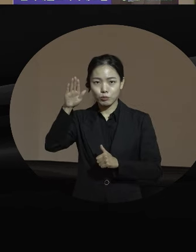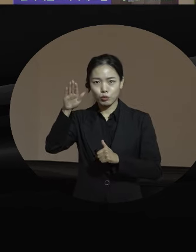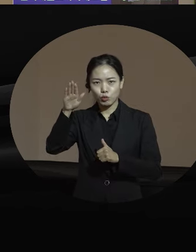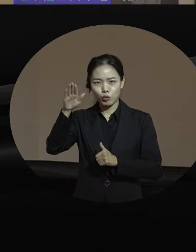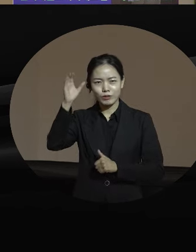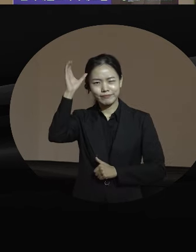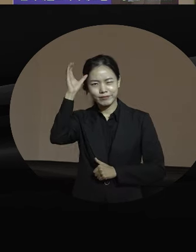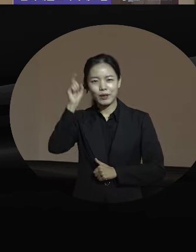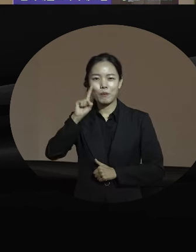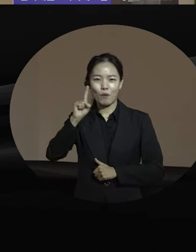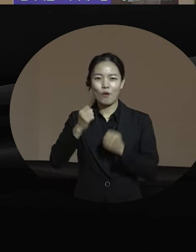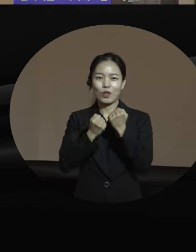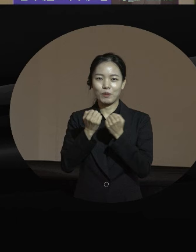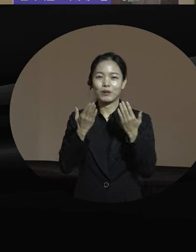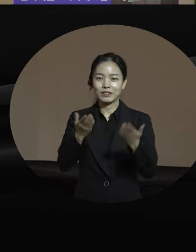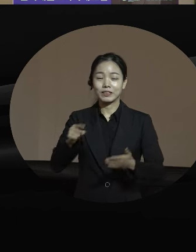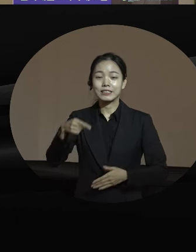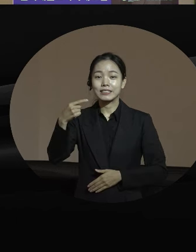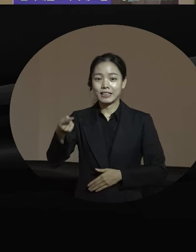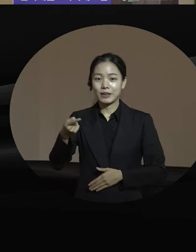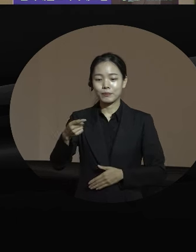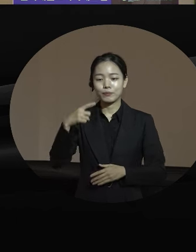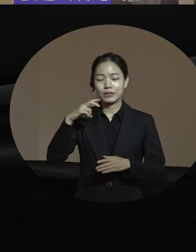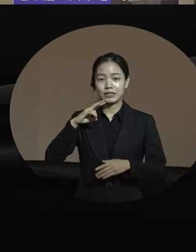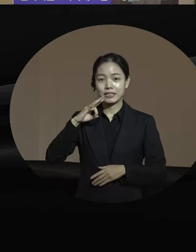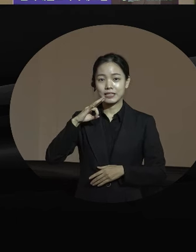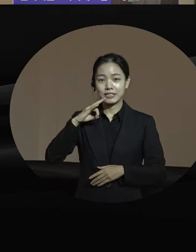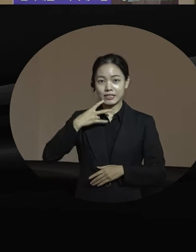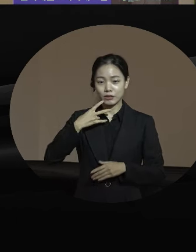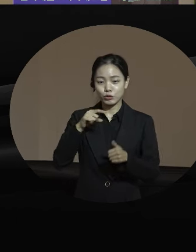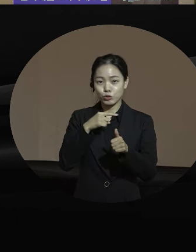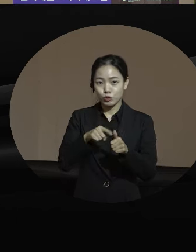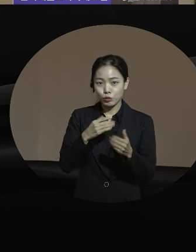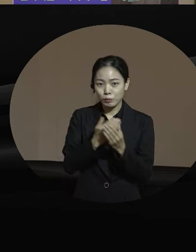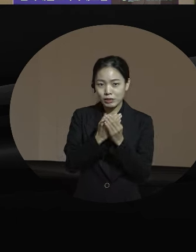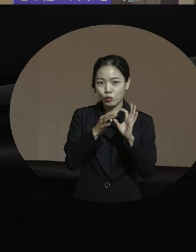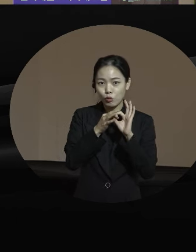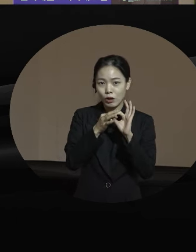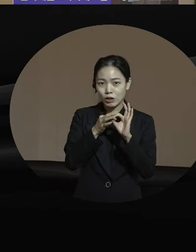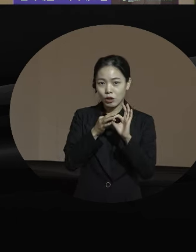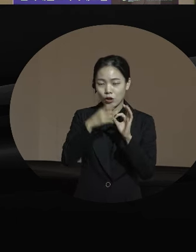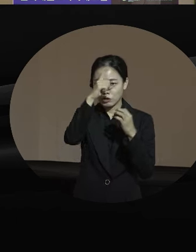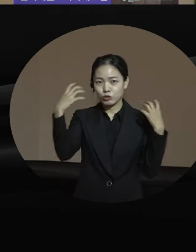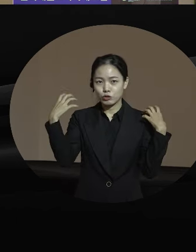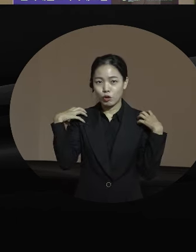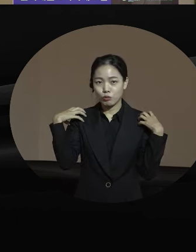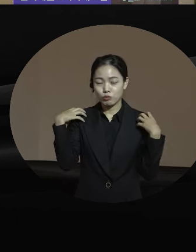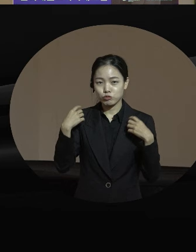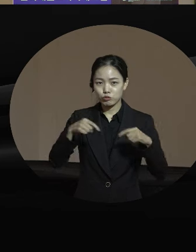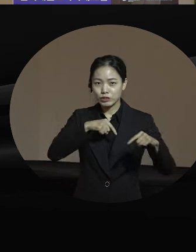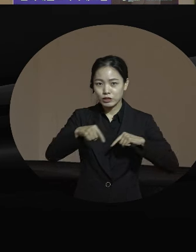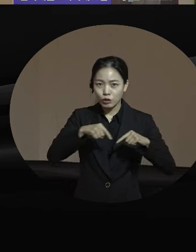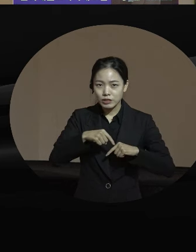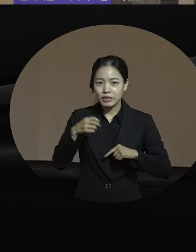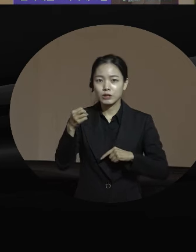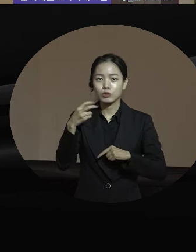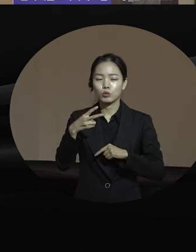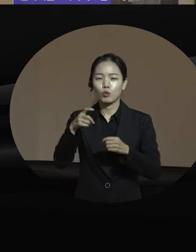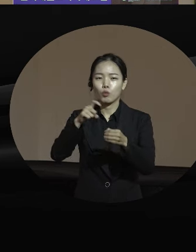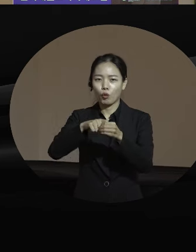relevant national key strategies and visions related to the development of arts education. And finally, I will conclude